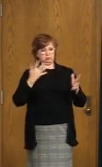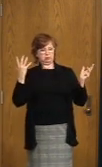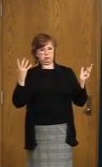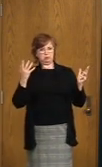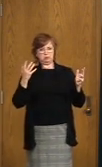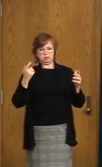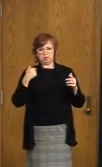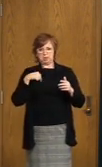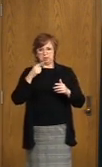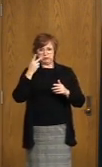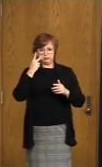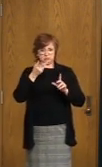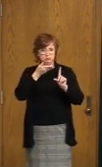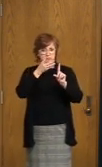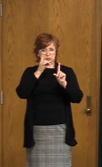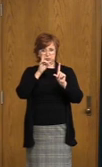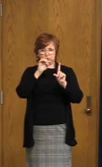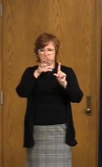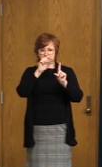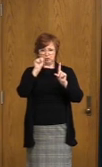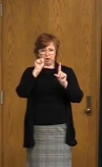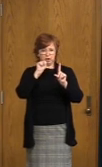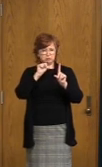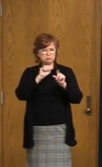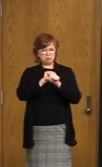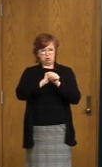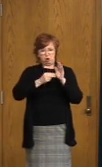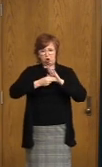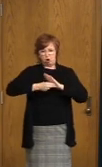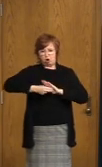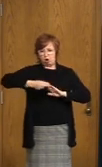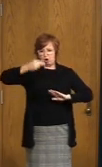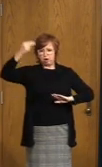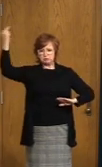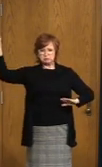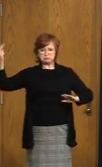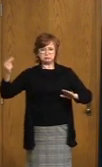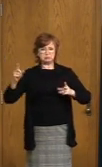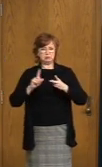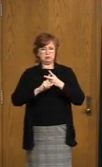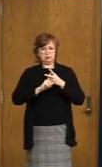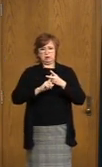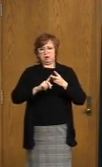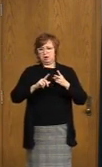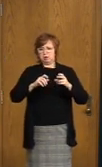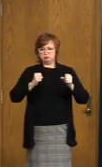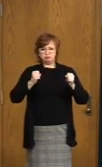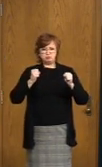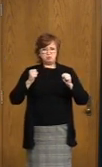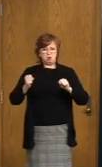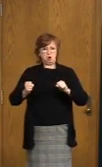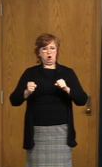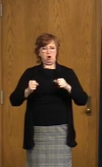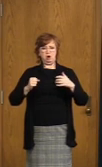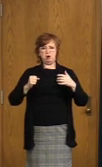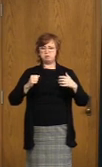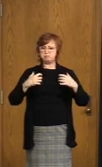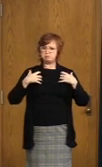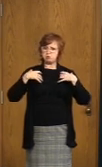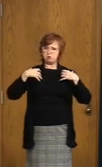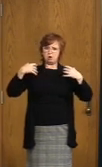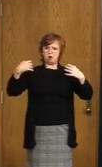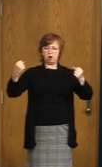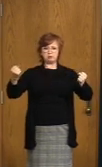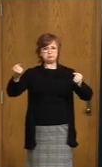the vigor, and the honest way in which Dr. Shahab has approached the Saskatchewan people week in, week out, and